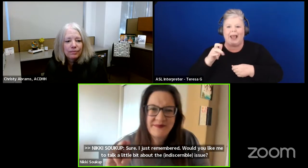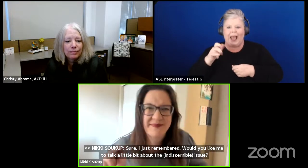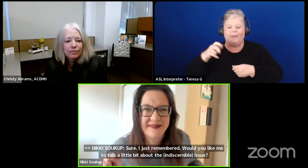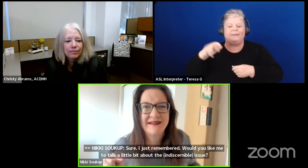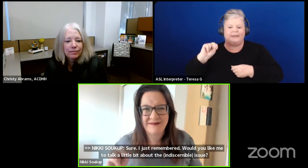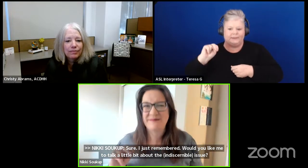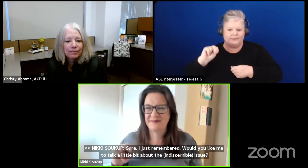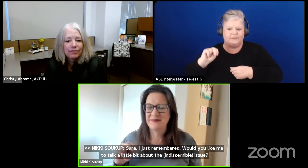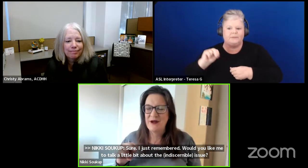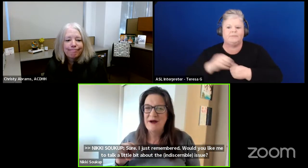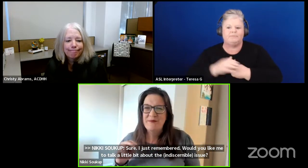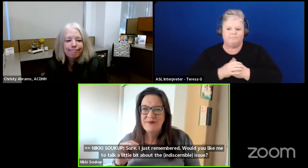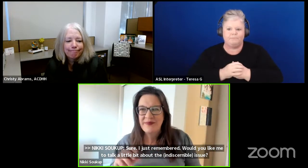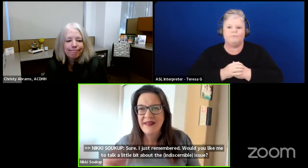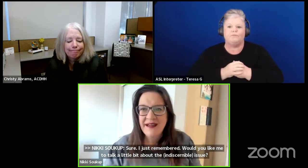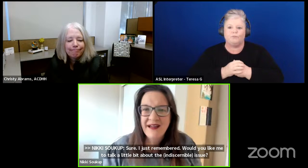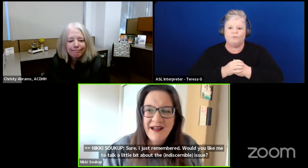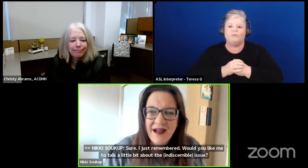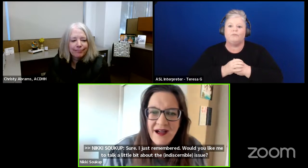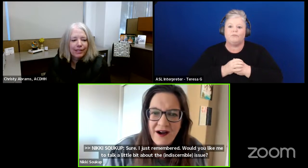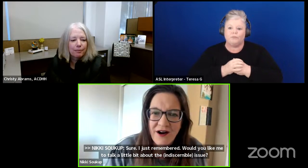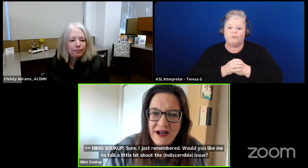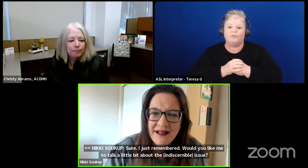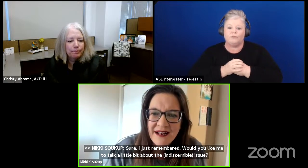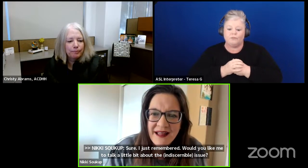McAlpin. Okay.